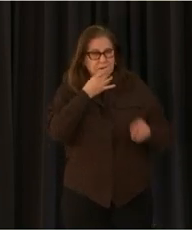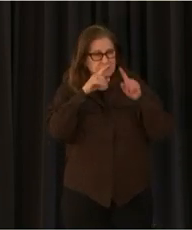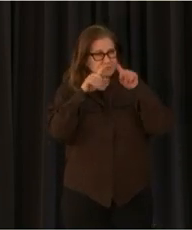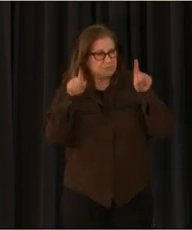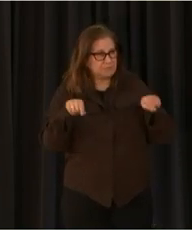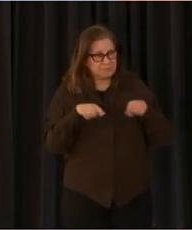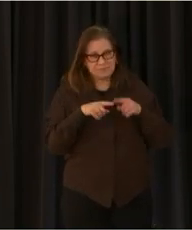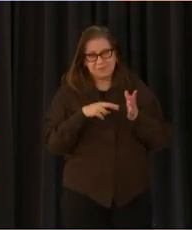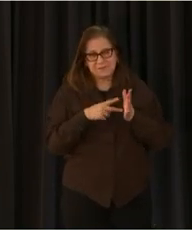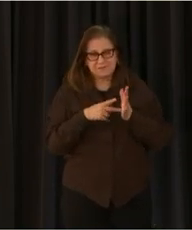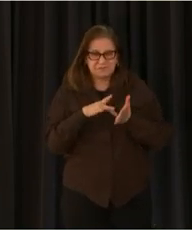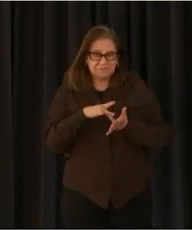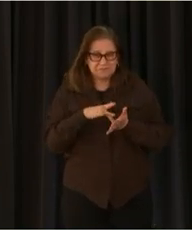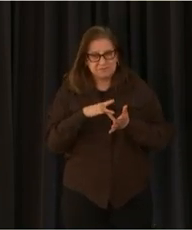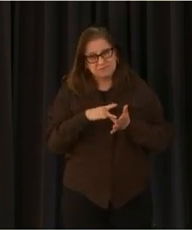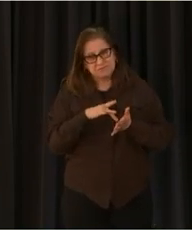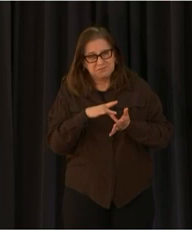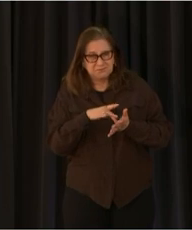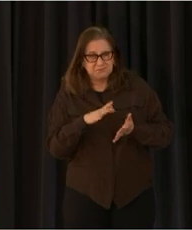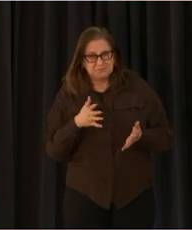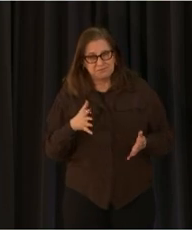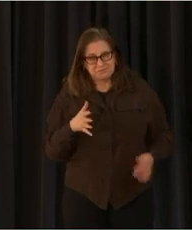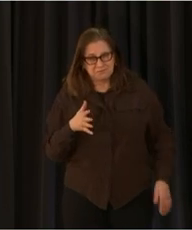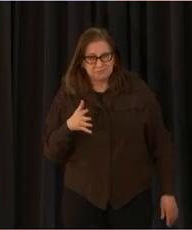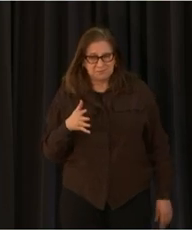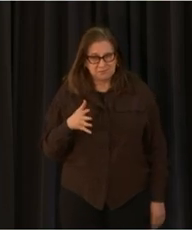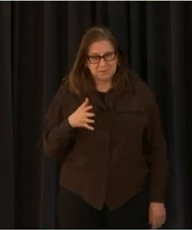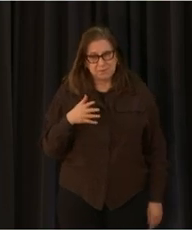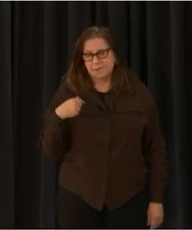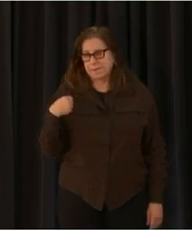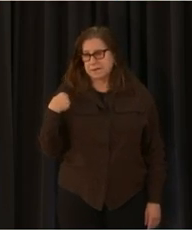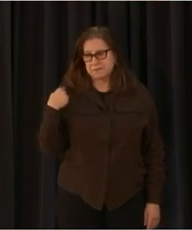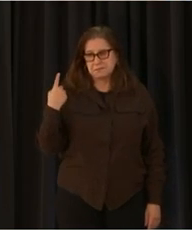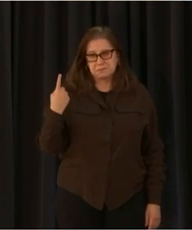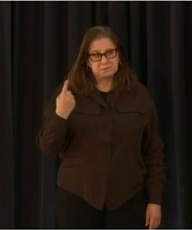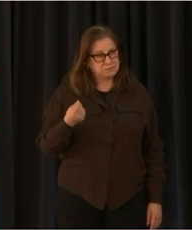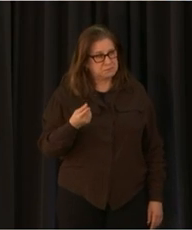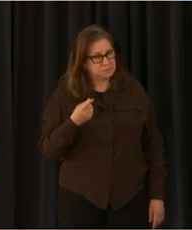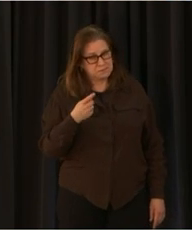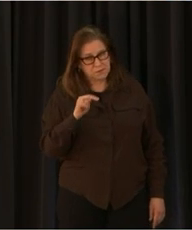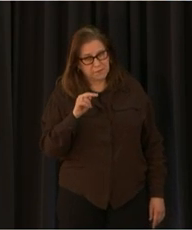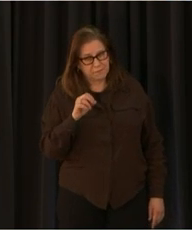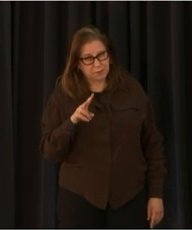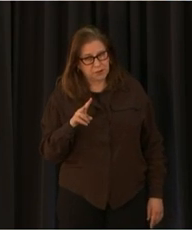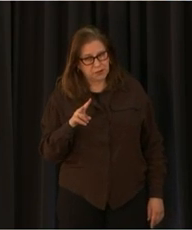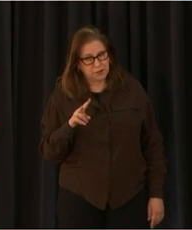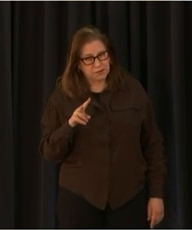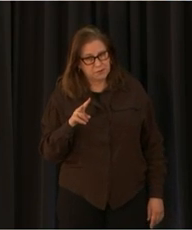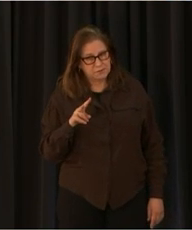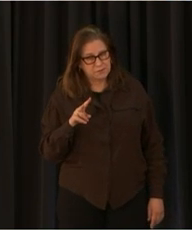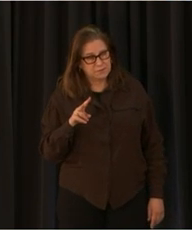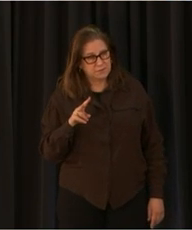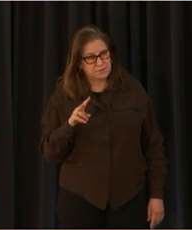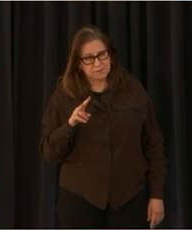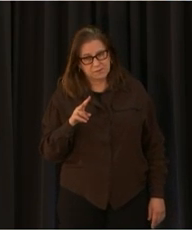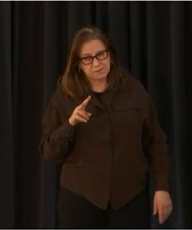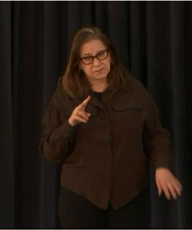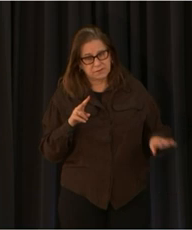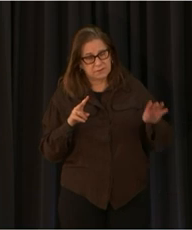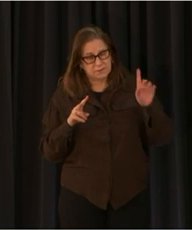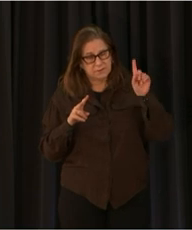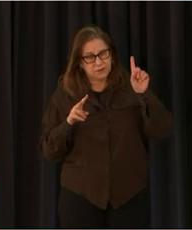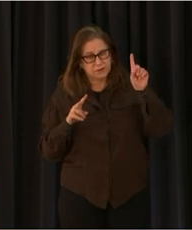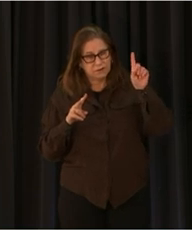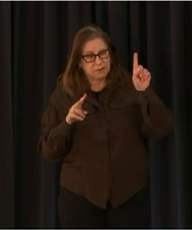sometime in November. I want to say early to mid-November. At the same time, as you've alluded to,